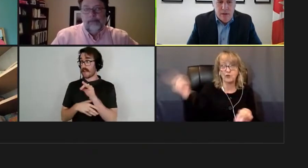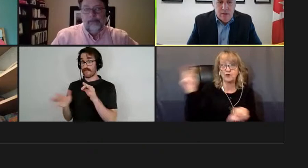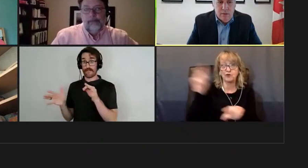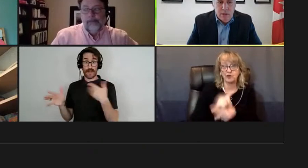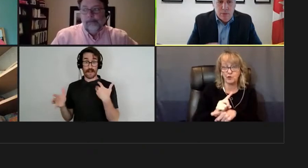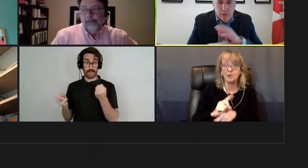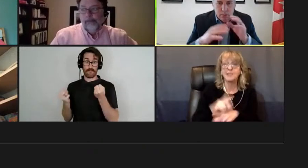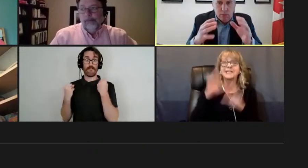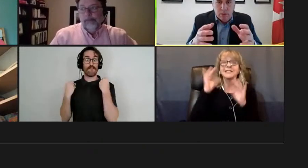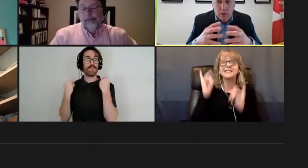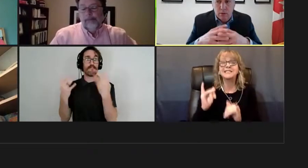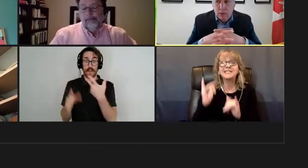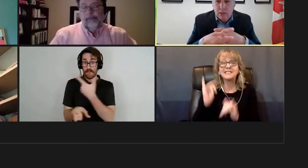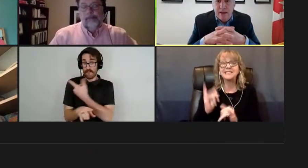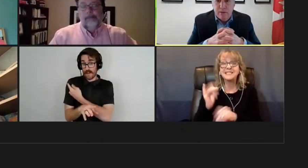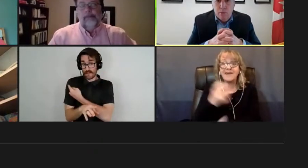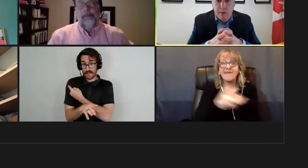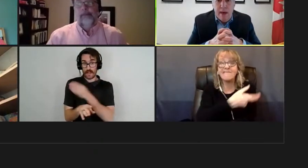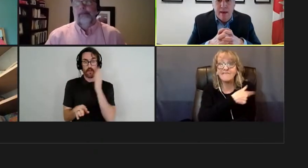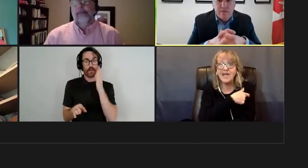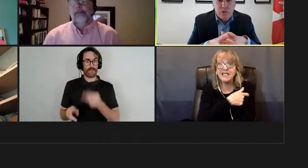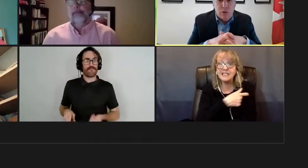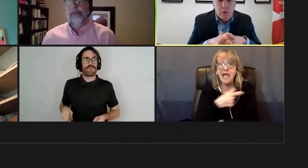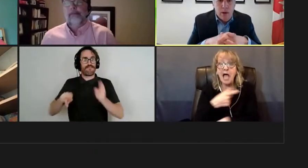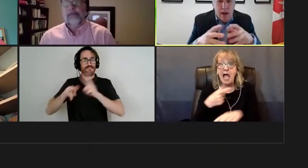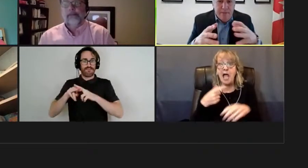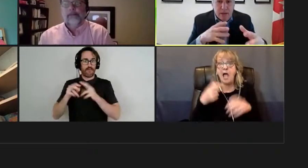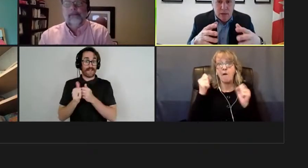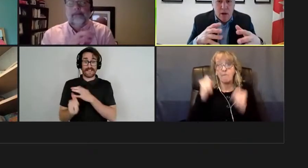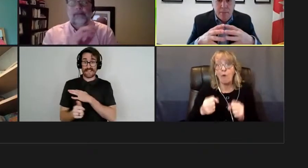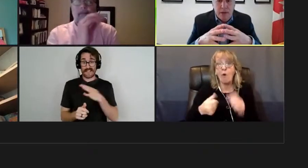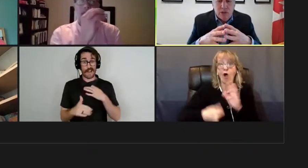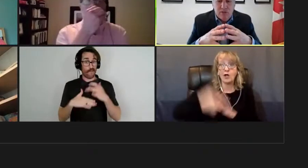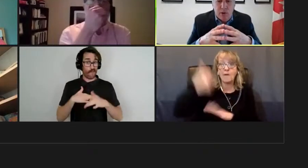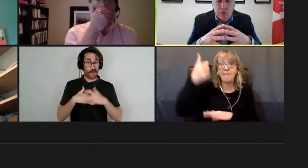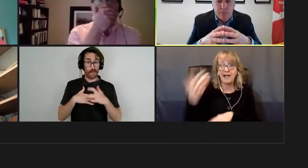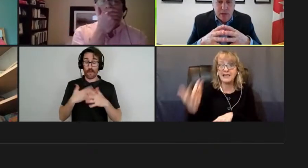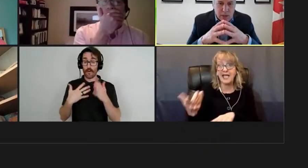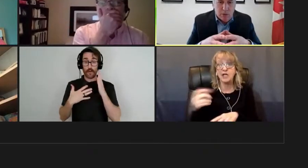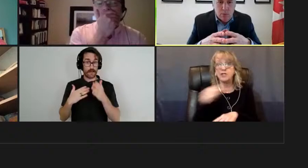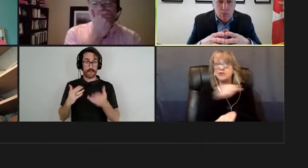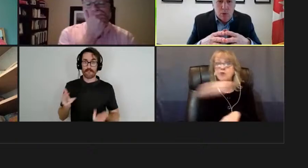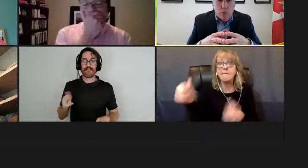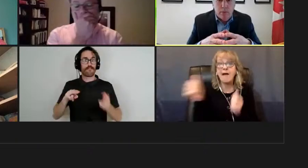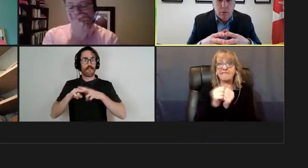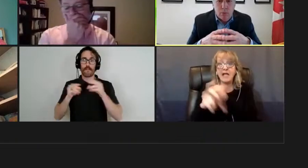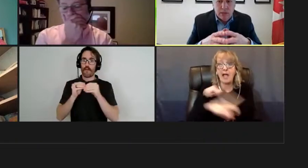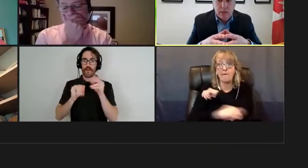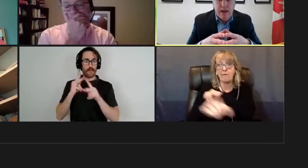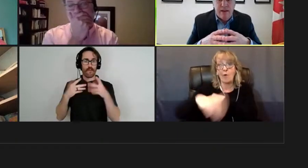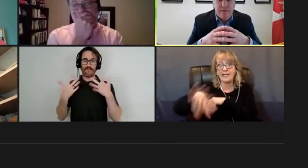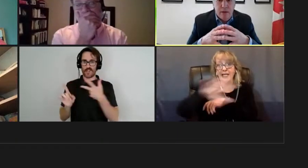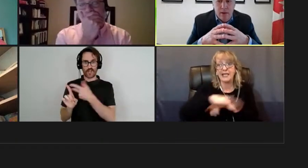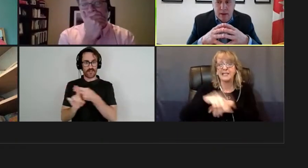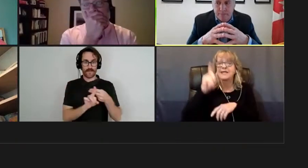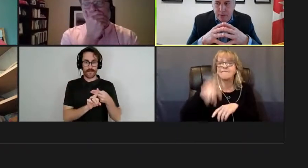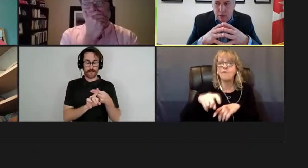even increase with the current staffing that we have. So I think it's a combination of both, because we're well